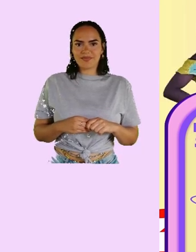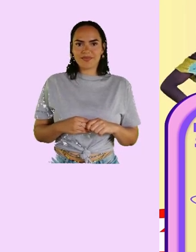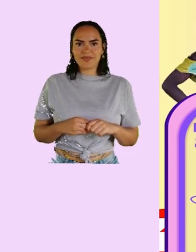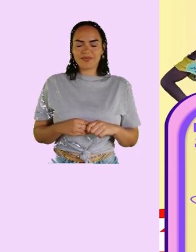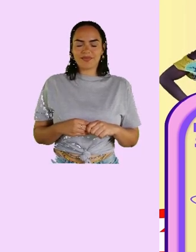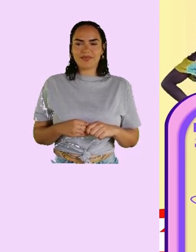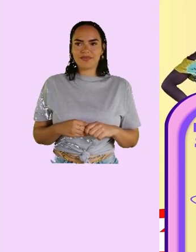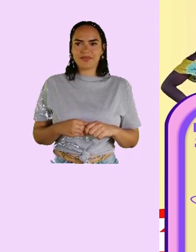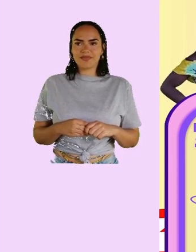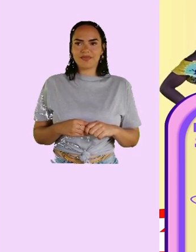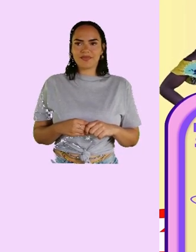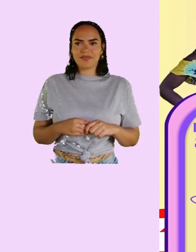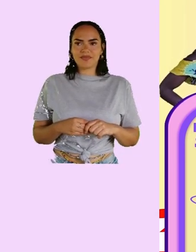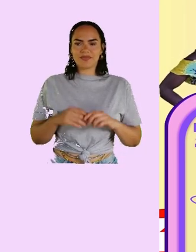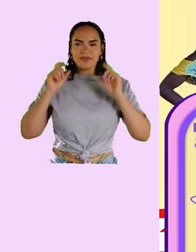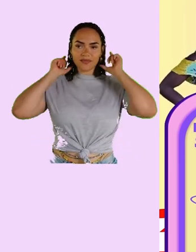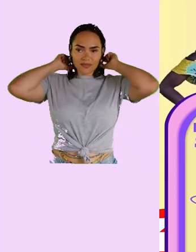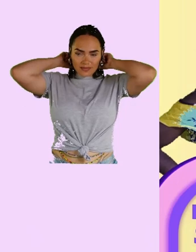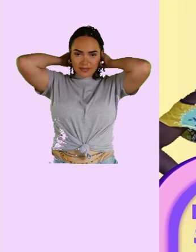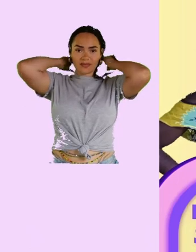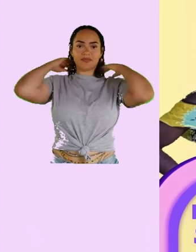Next up, Himbo Samiir.